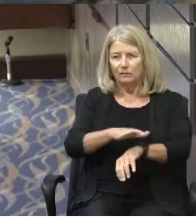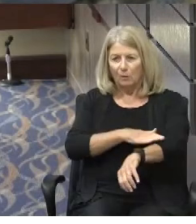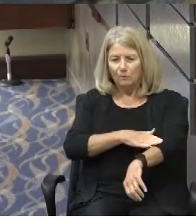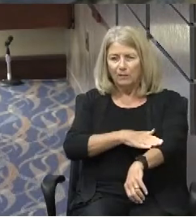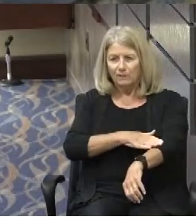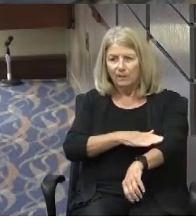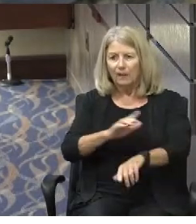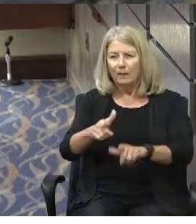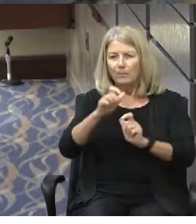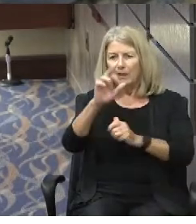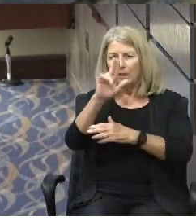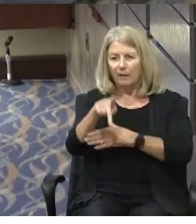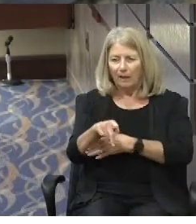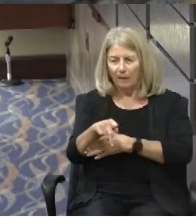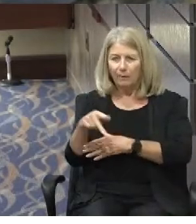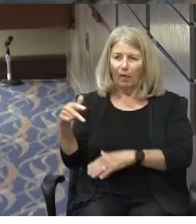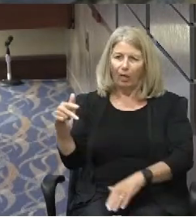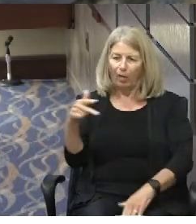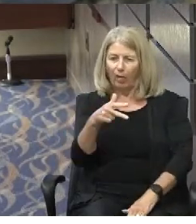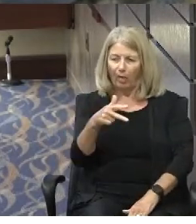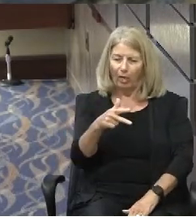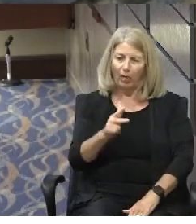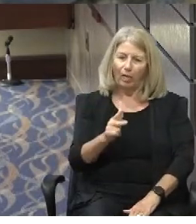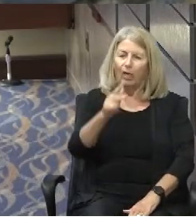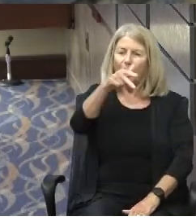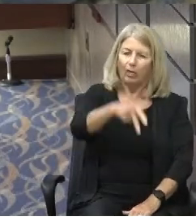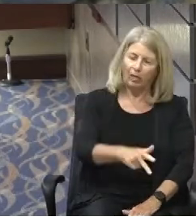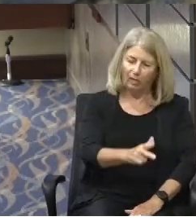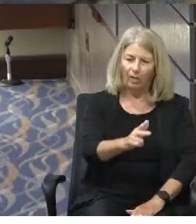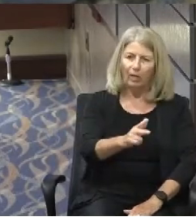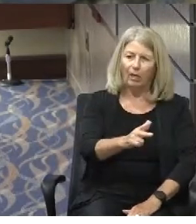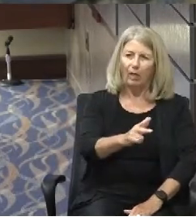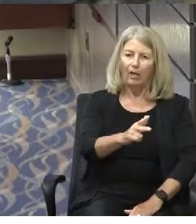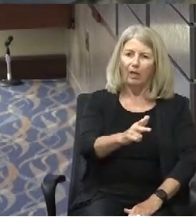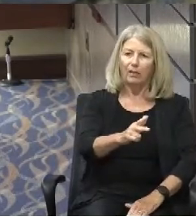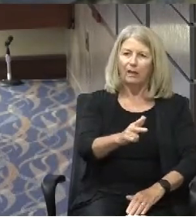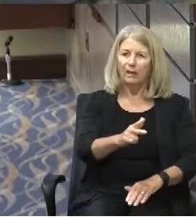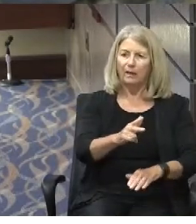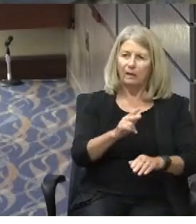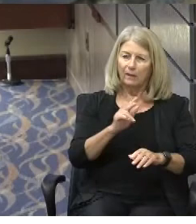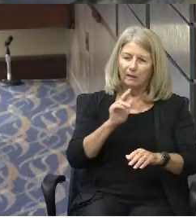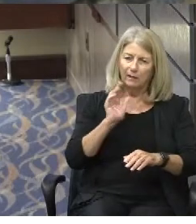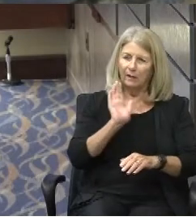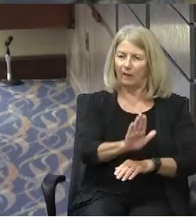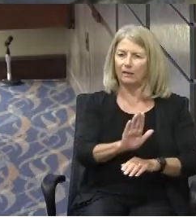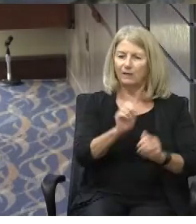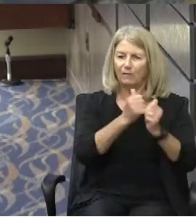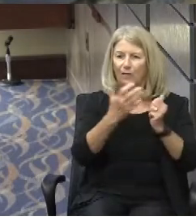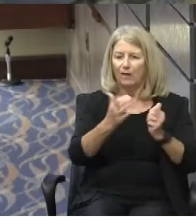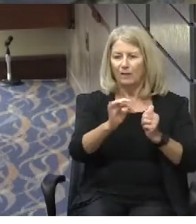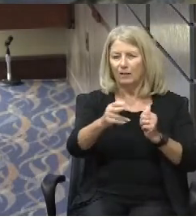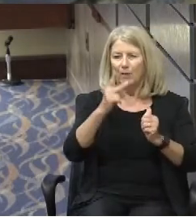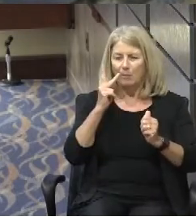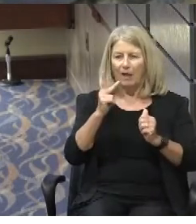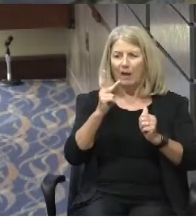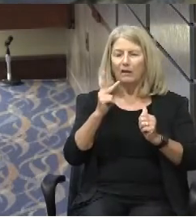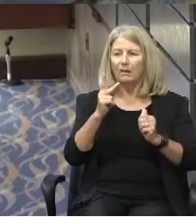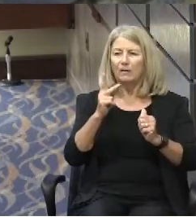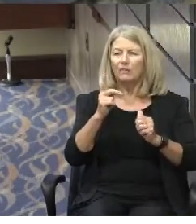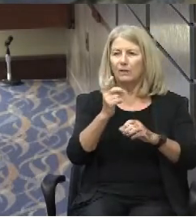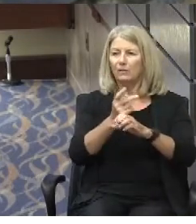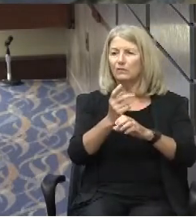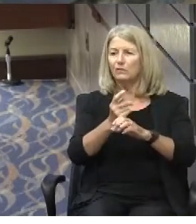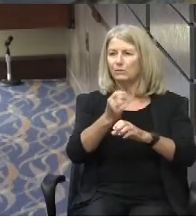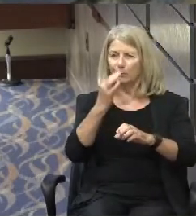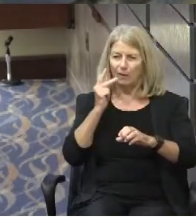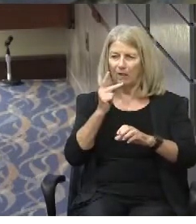and then as soon as the pickup's over it and it's smooth for him, he hits the gas and everything in the back of the truck goes up and slams down. Yeah. It